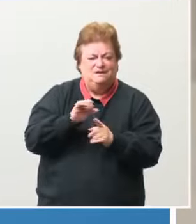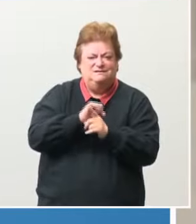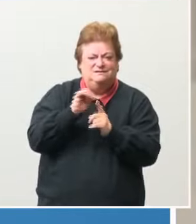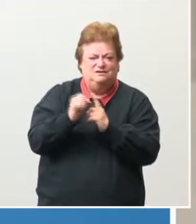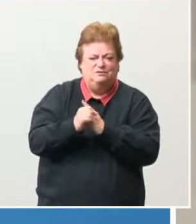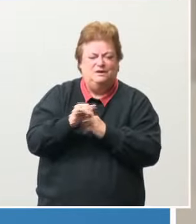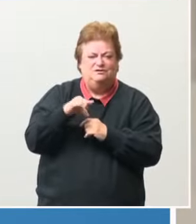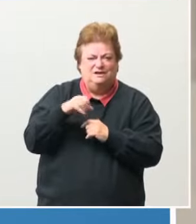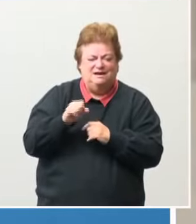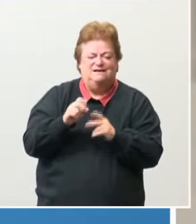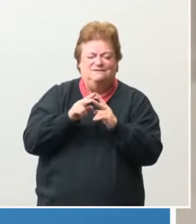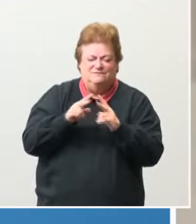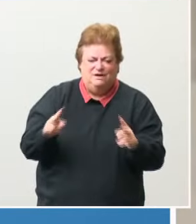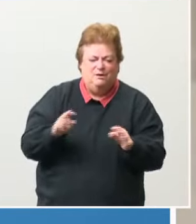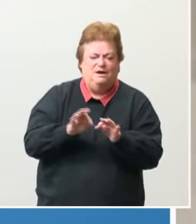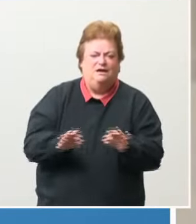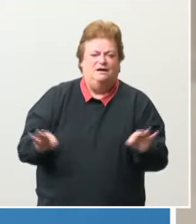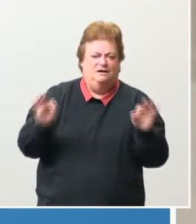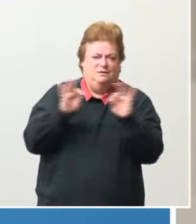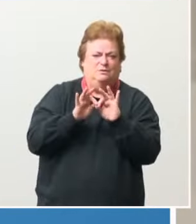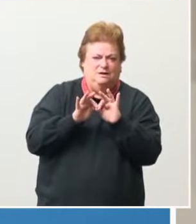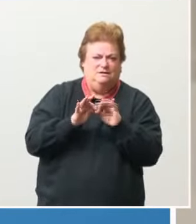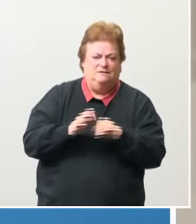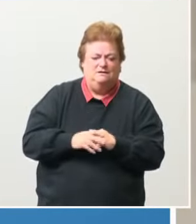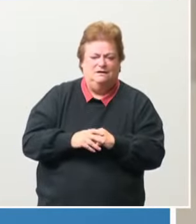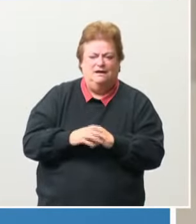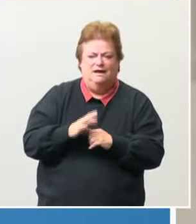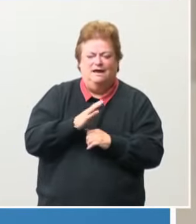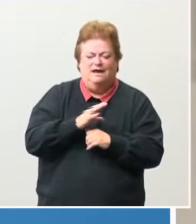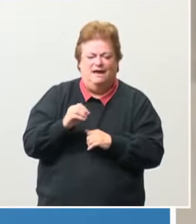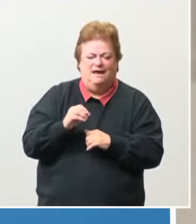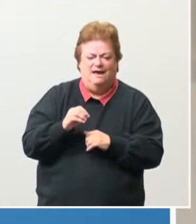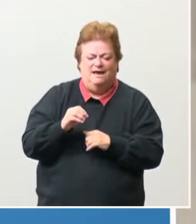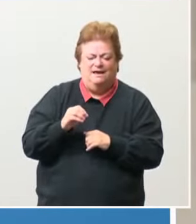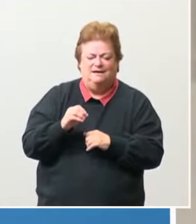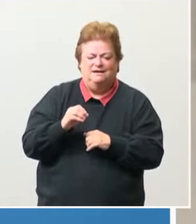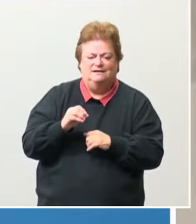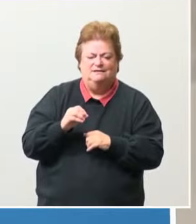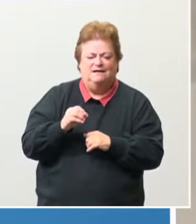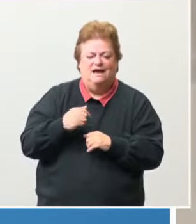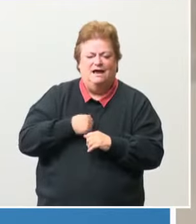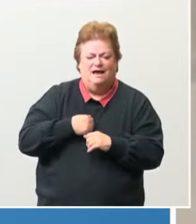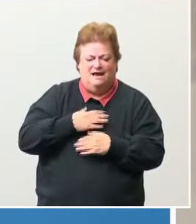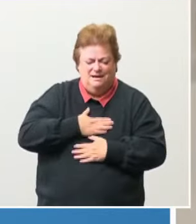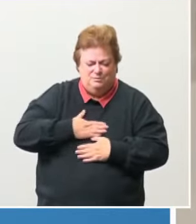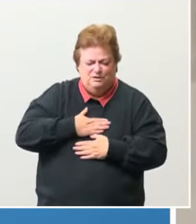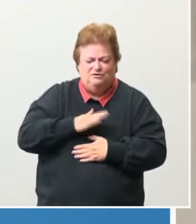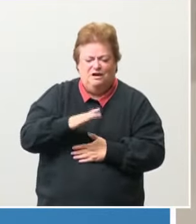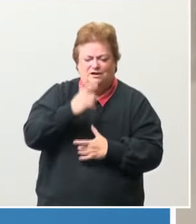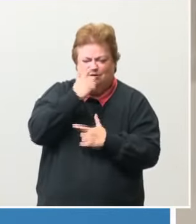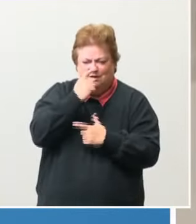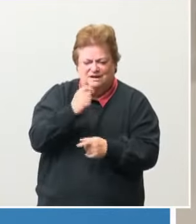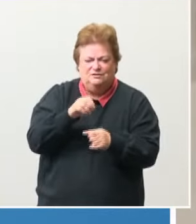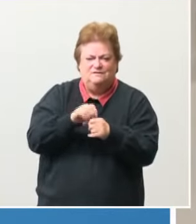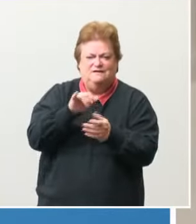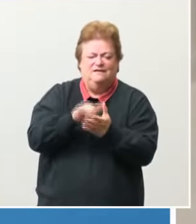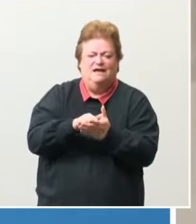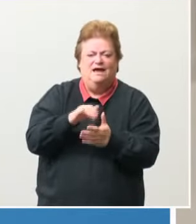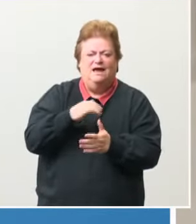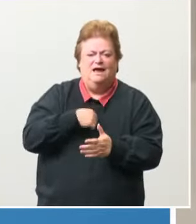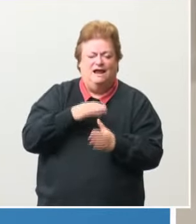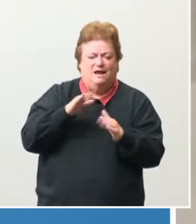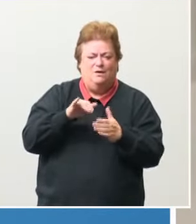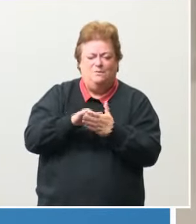is really critical, and it's important, and I appreciate your interest in it, and I hope